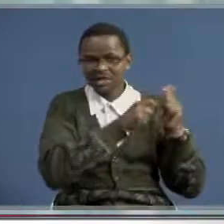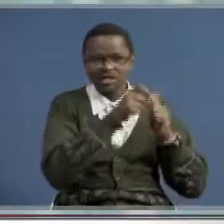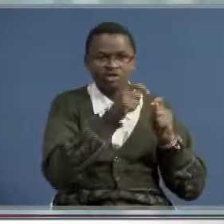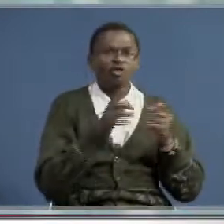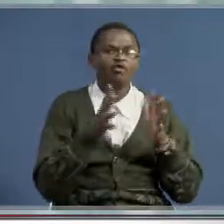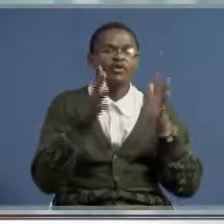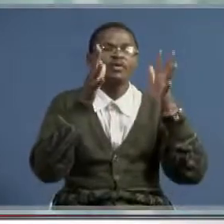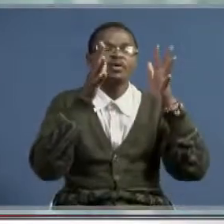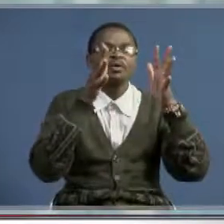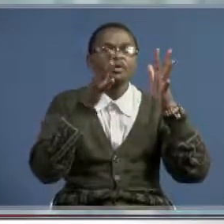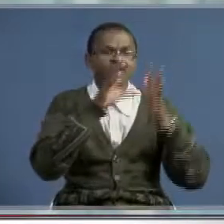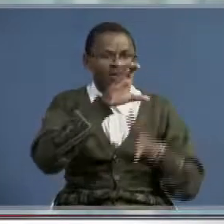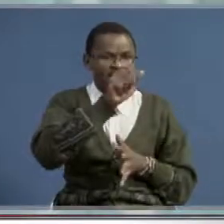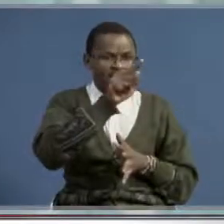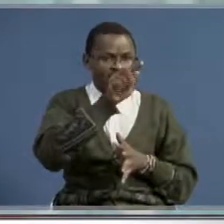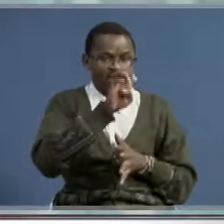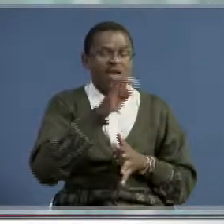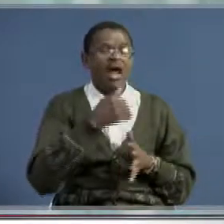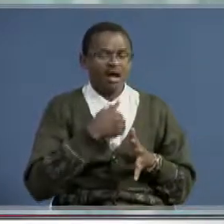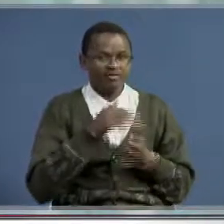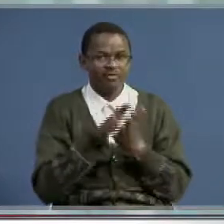events. Ketsilale enunciates.